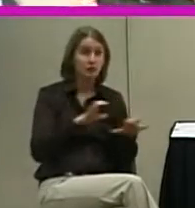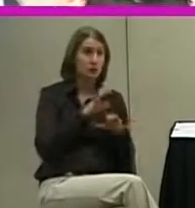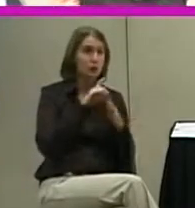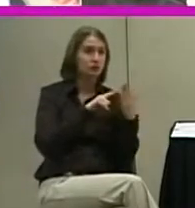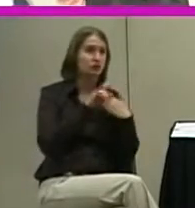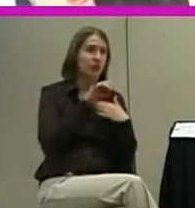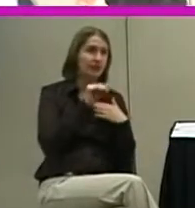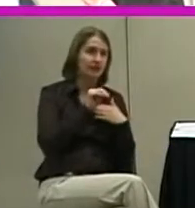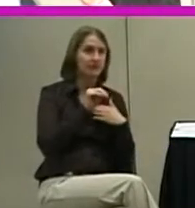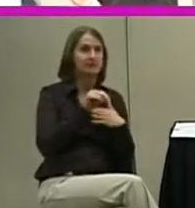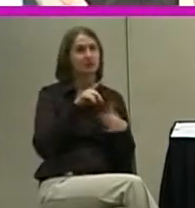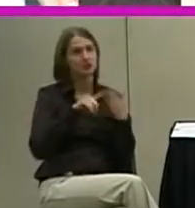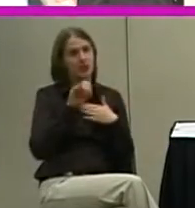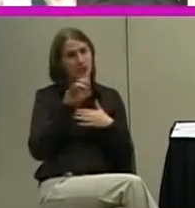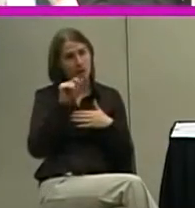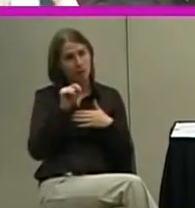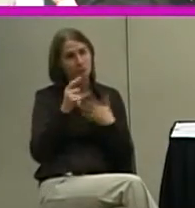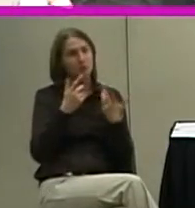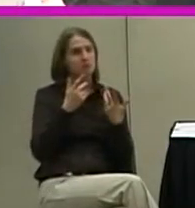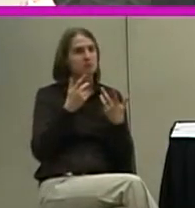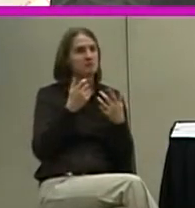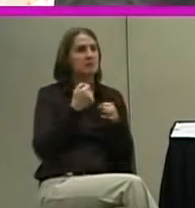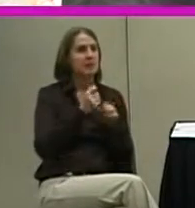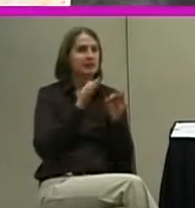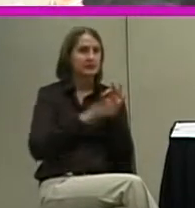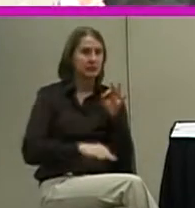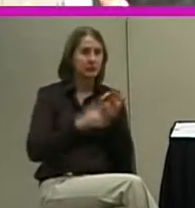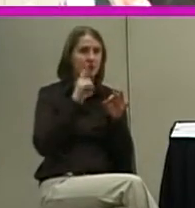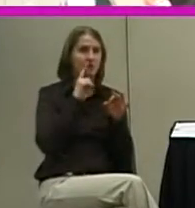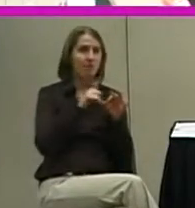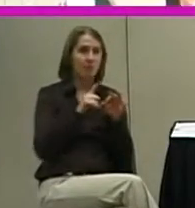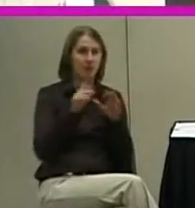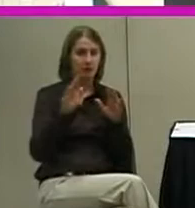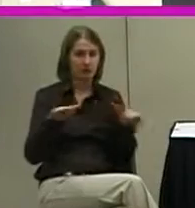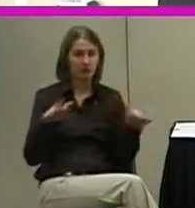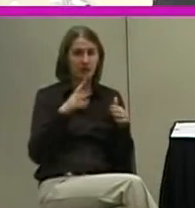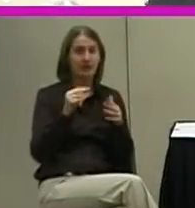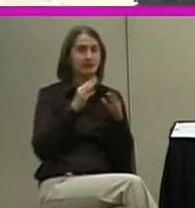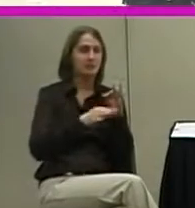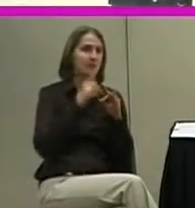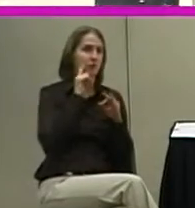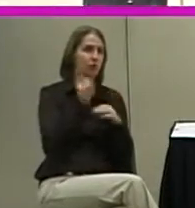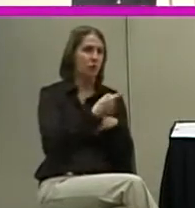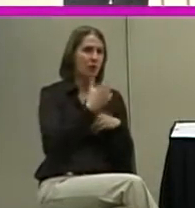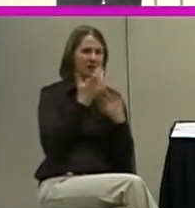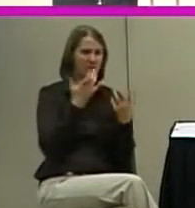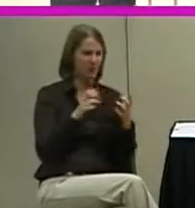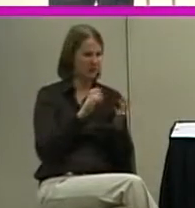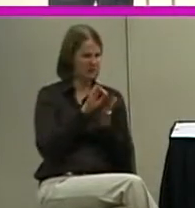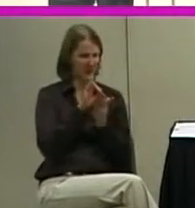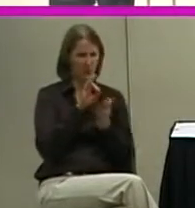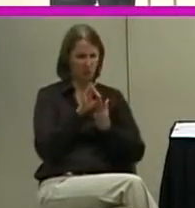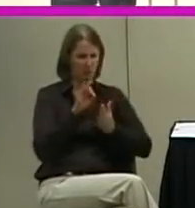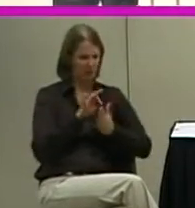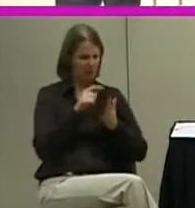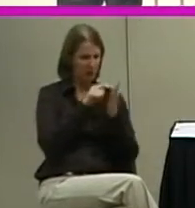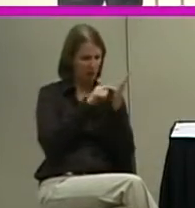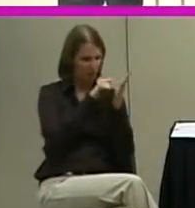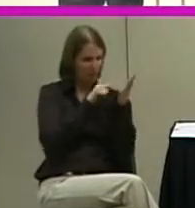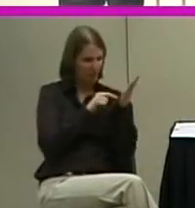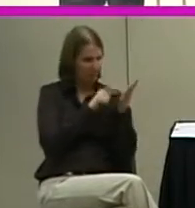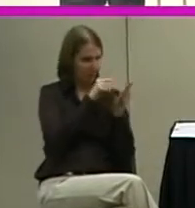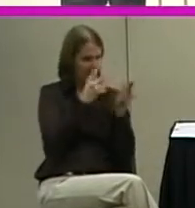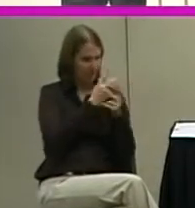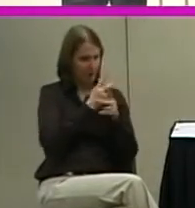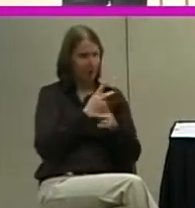things, keep this simple. Simple for the kids, simple for you. I don't want to use a calculator to figure this out. I would